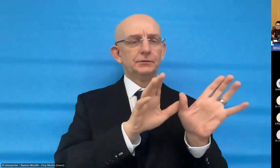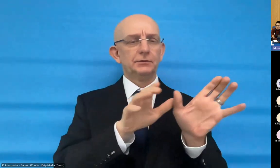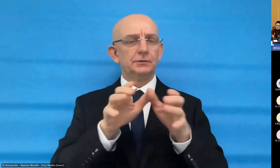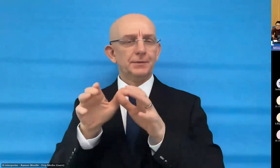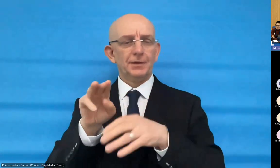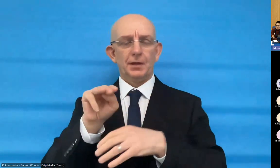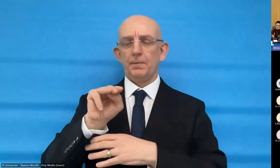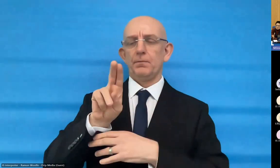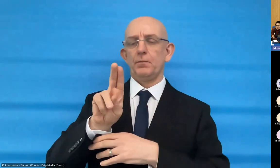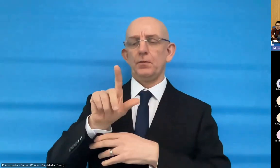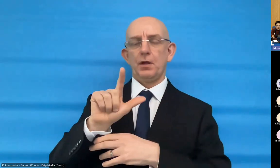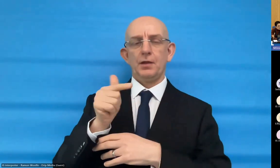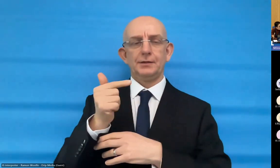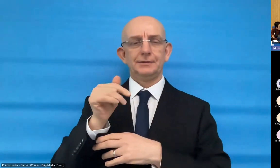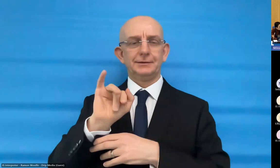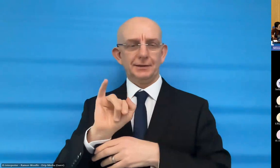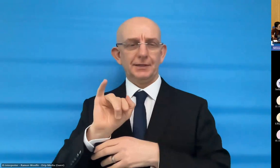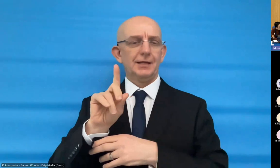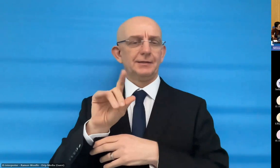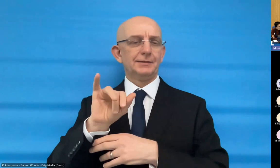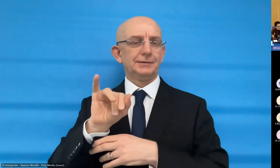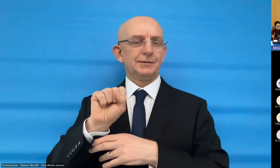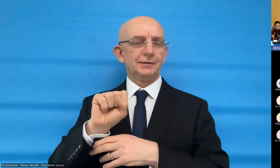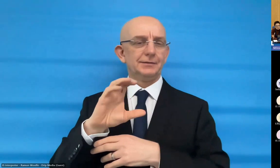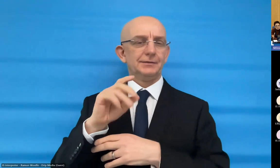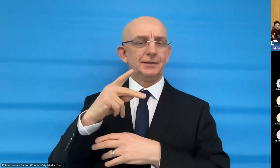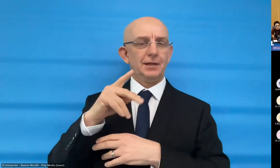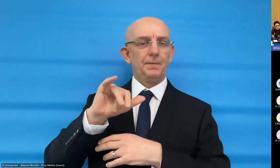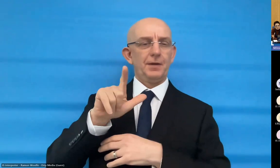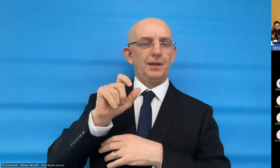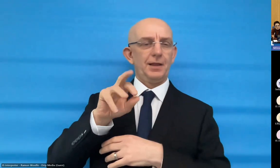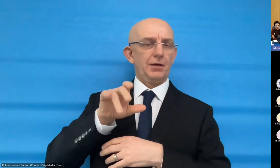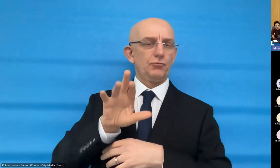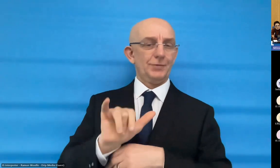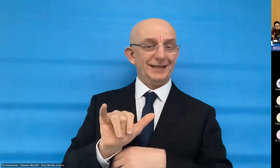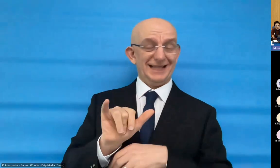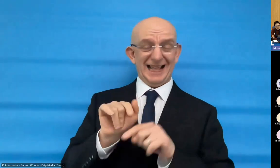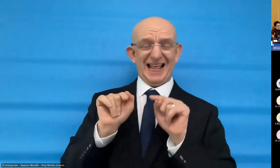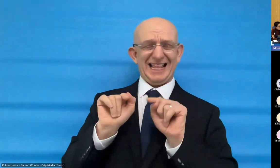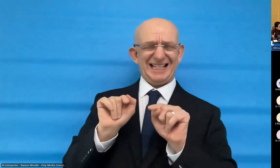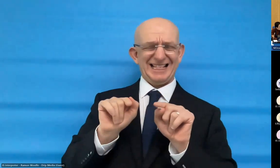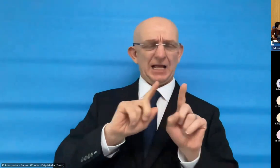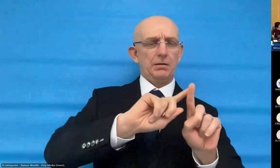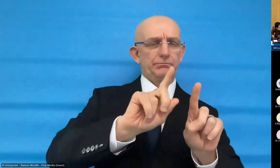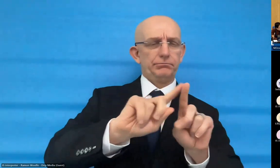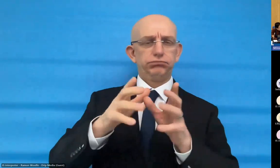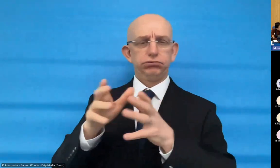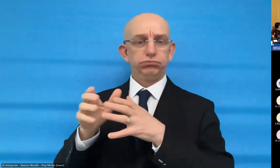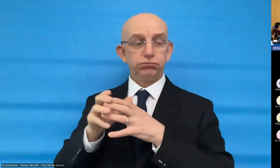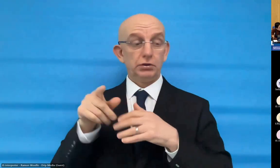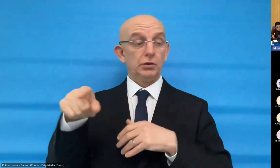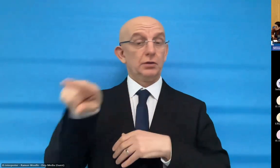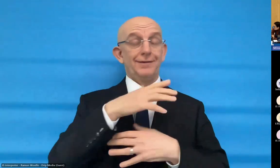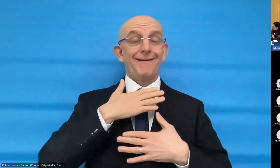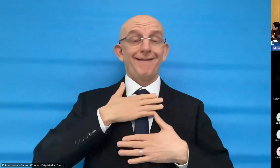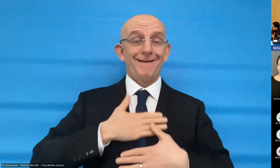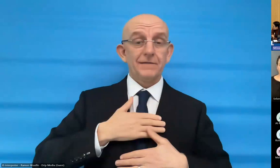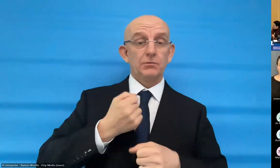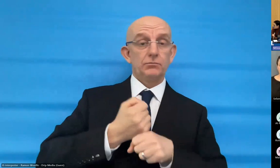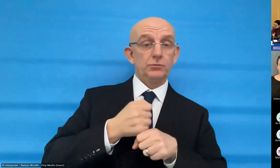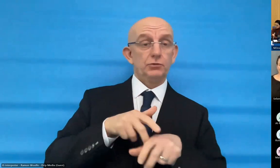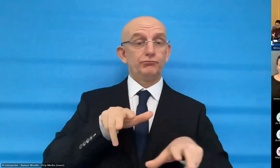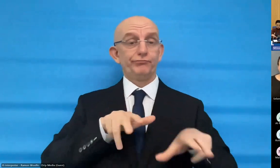much. We'll move now to Victor from Instituto Clemente from Brazil. Okay, the